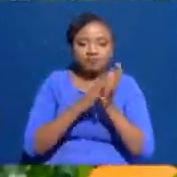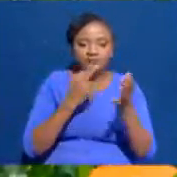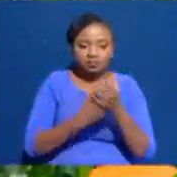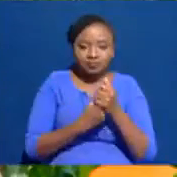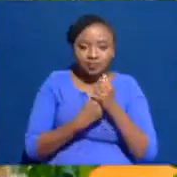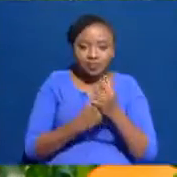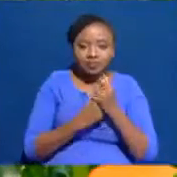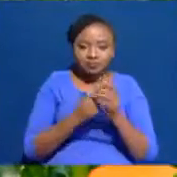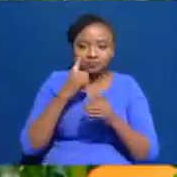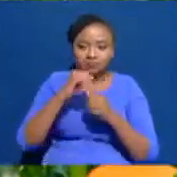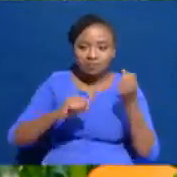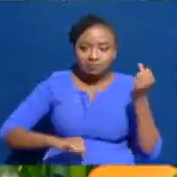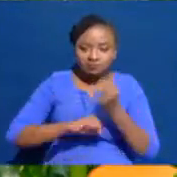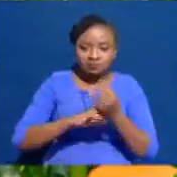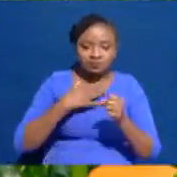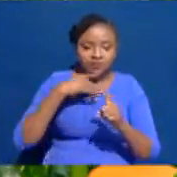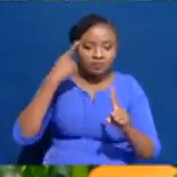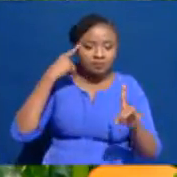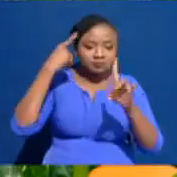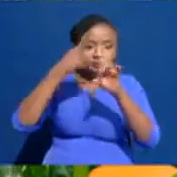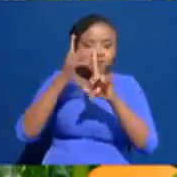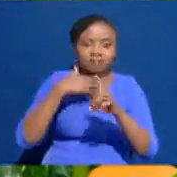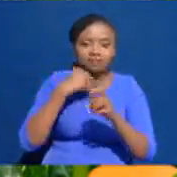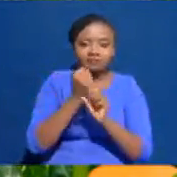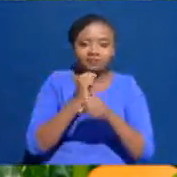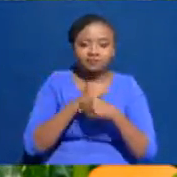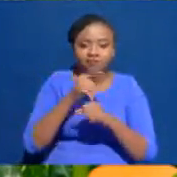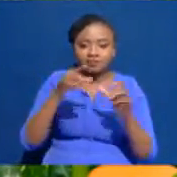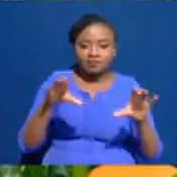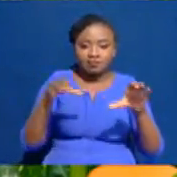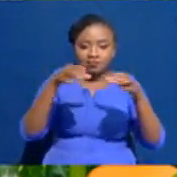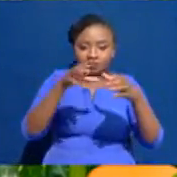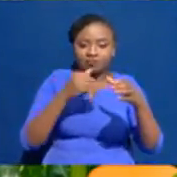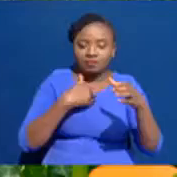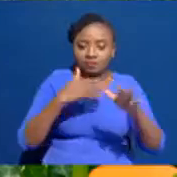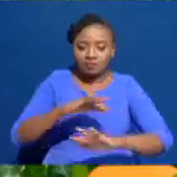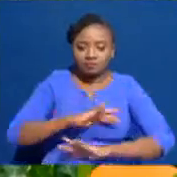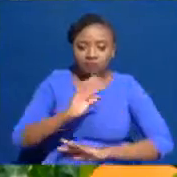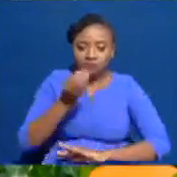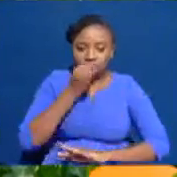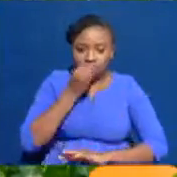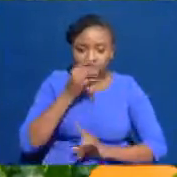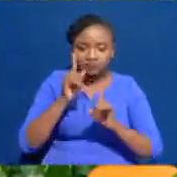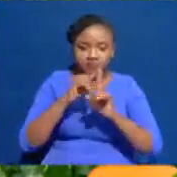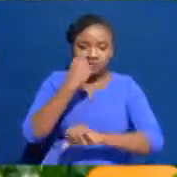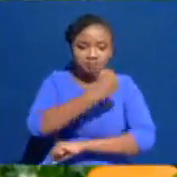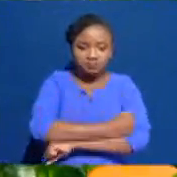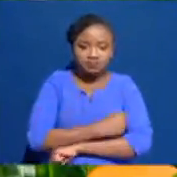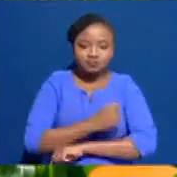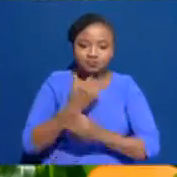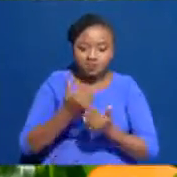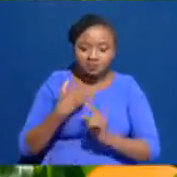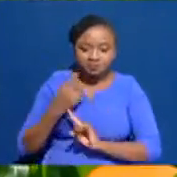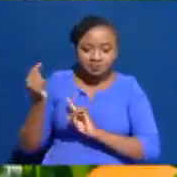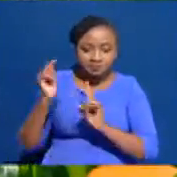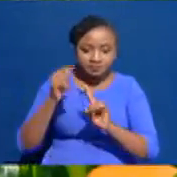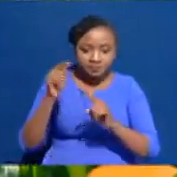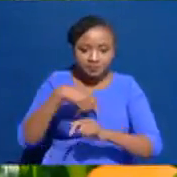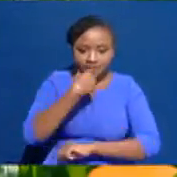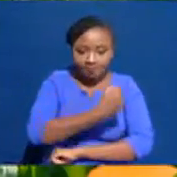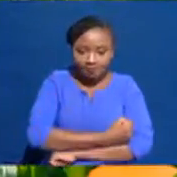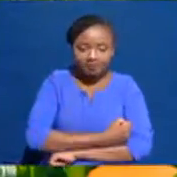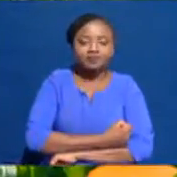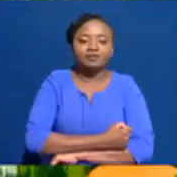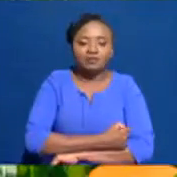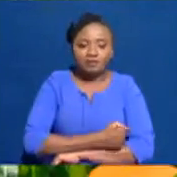into my bigger dream of making our communities food sufficient and the schools also, for the children to be in schools,